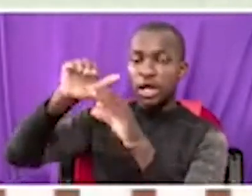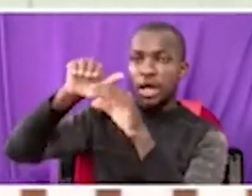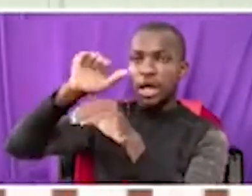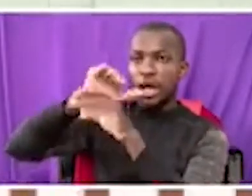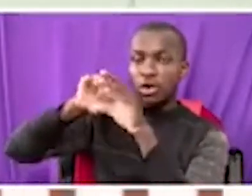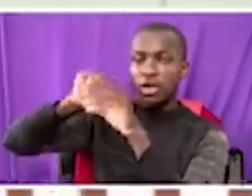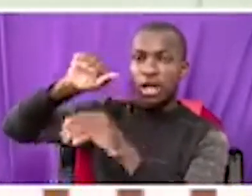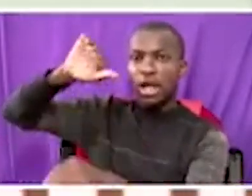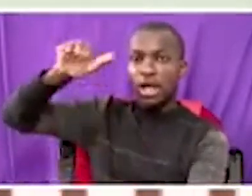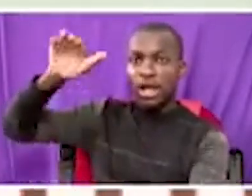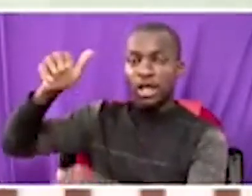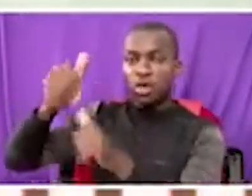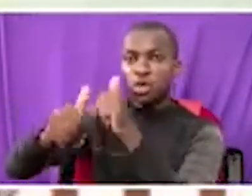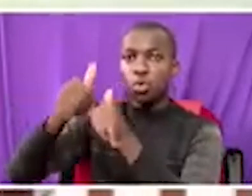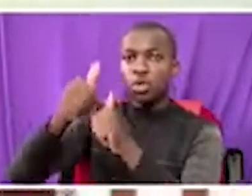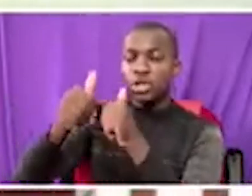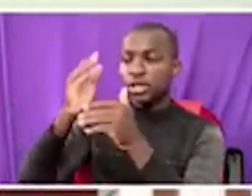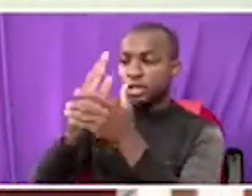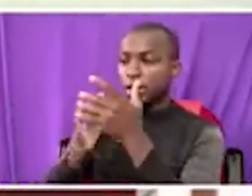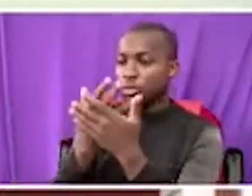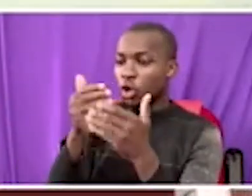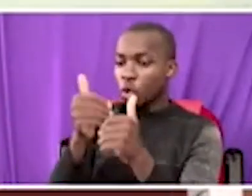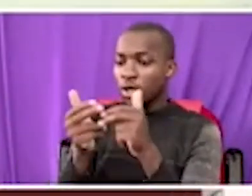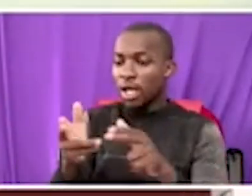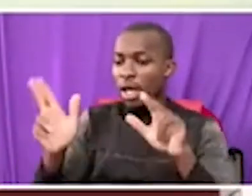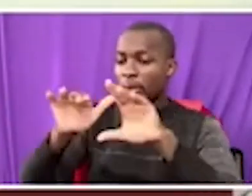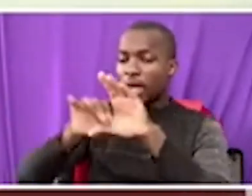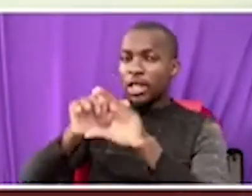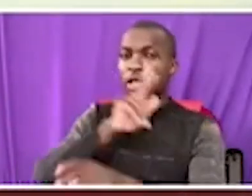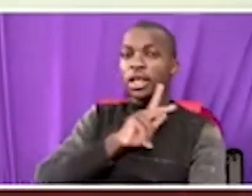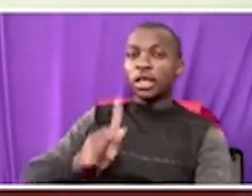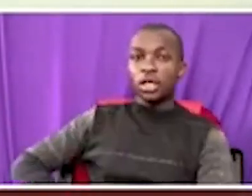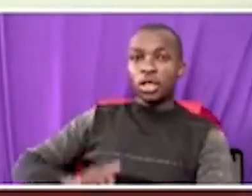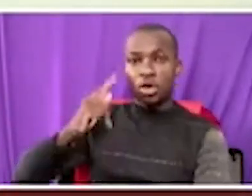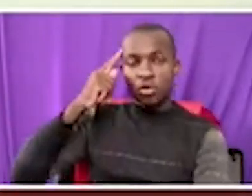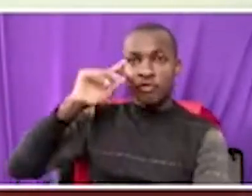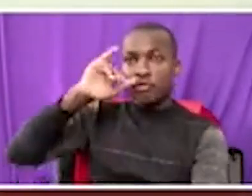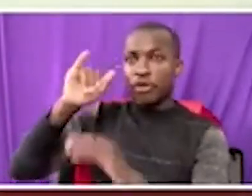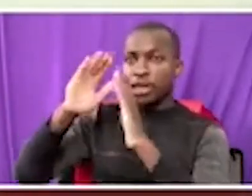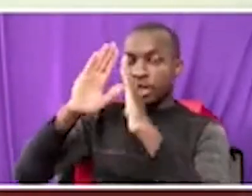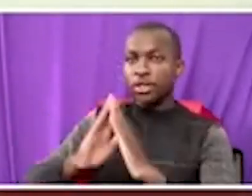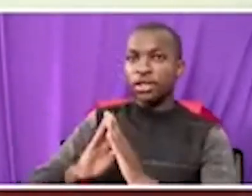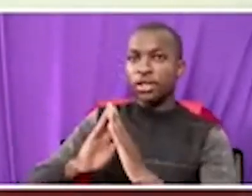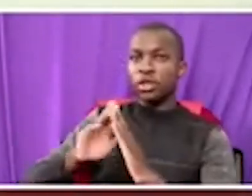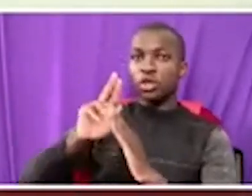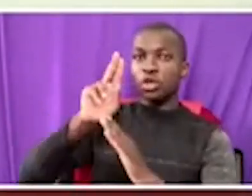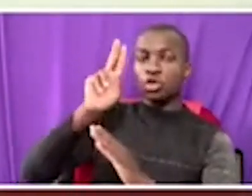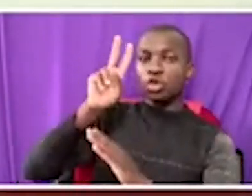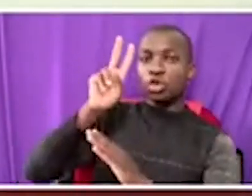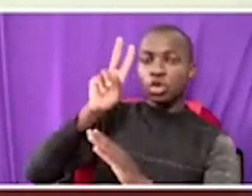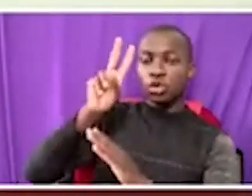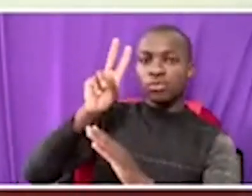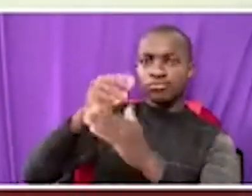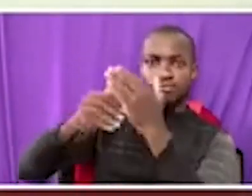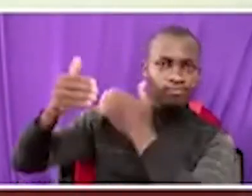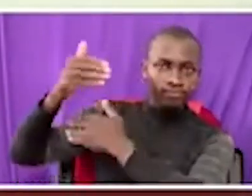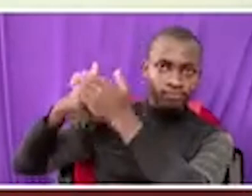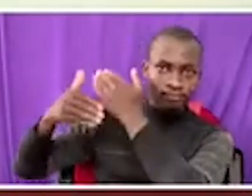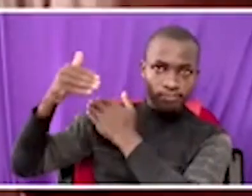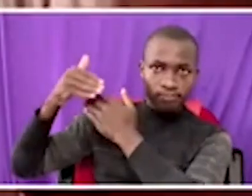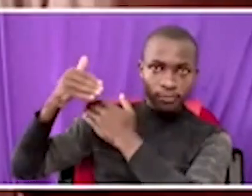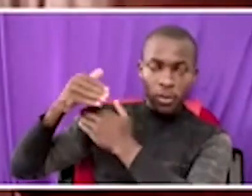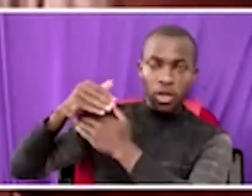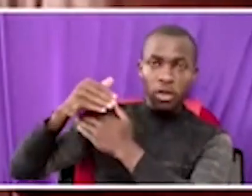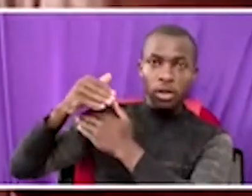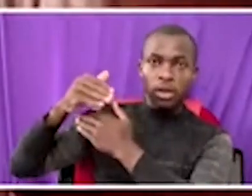a situation that took place in the kingdom of Israel, probably several decades, maybe 30, maybe 40, maybe 50